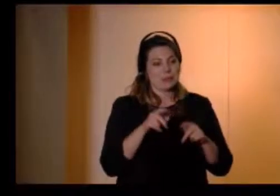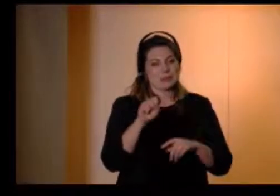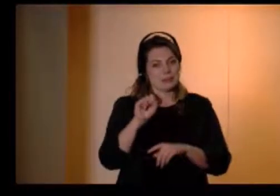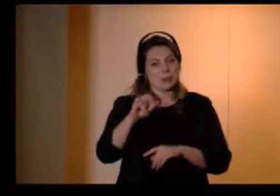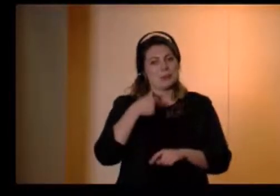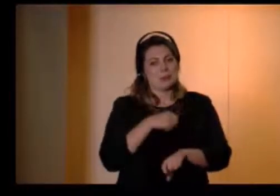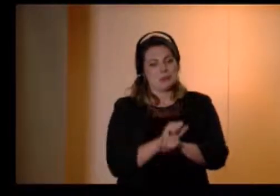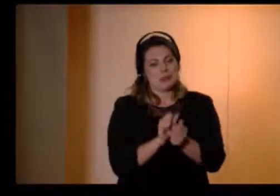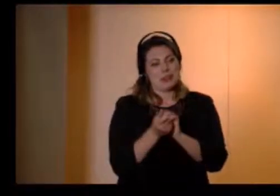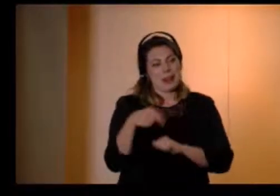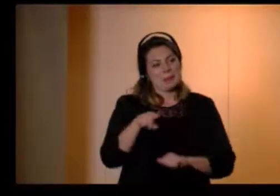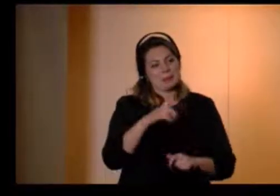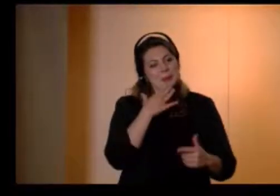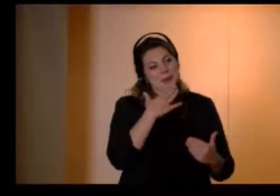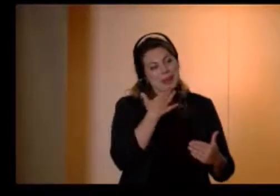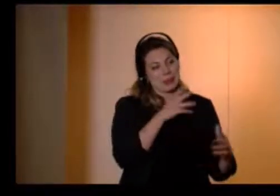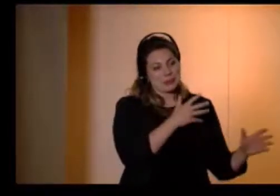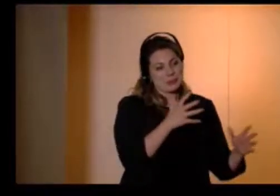So thank you.